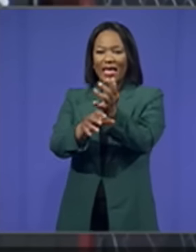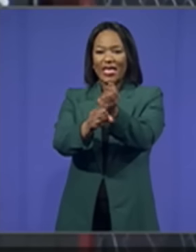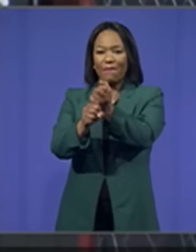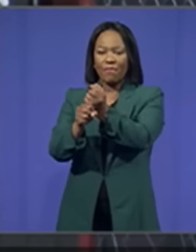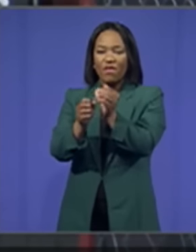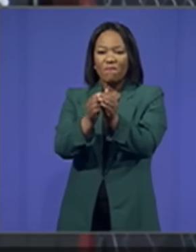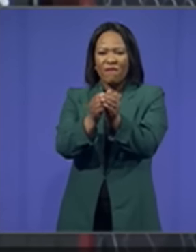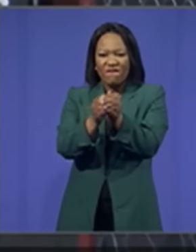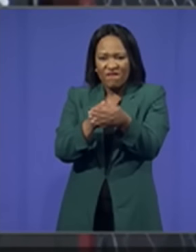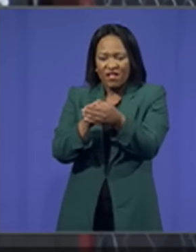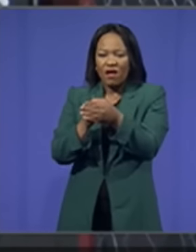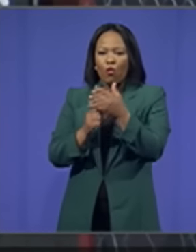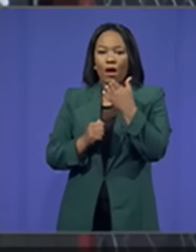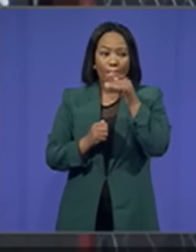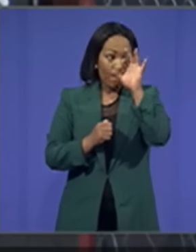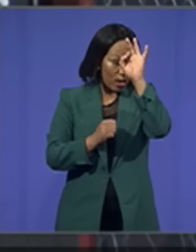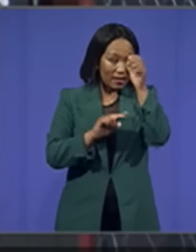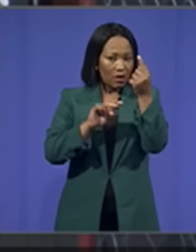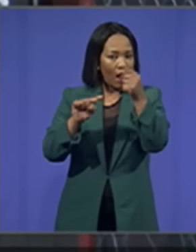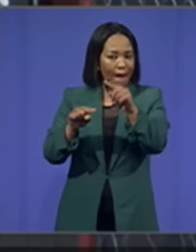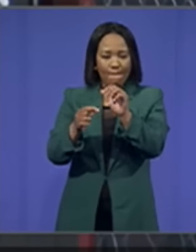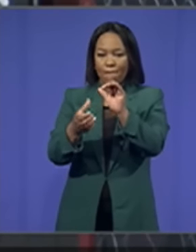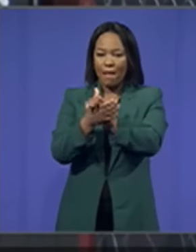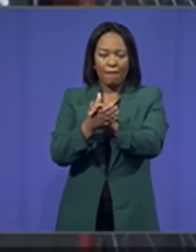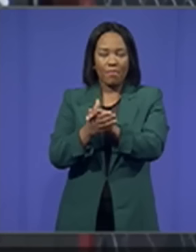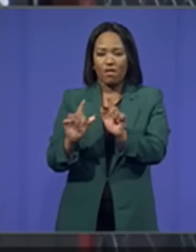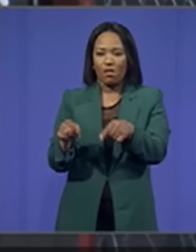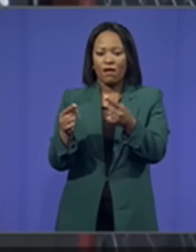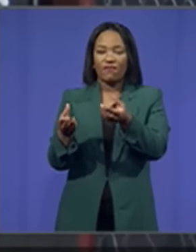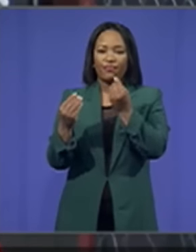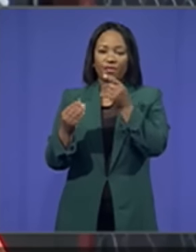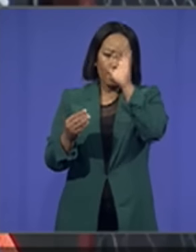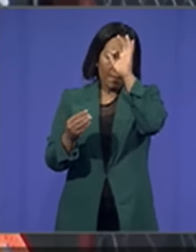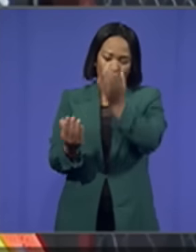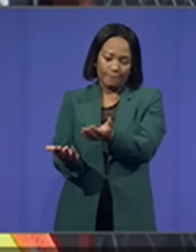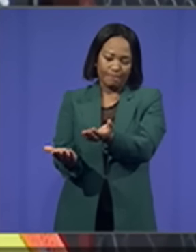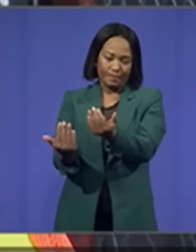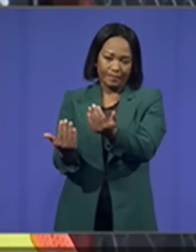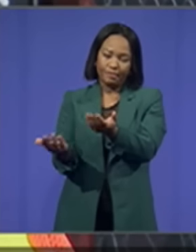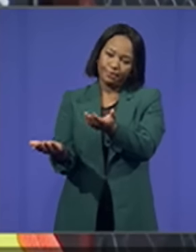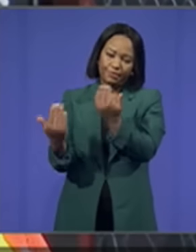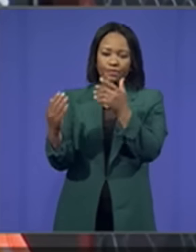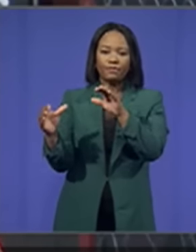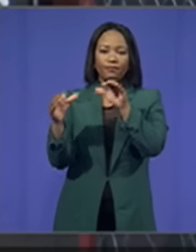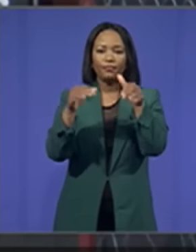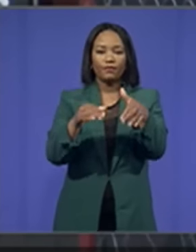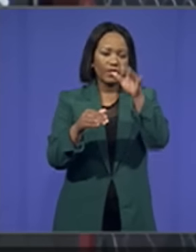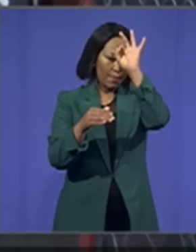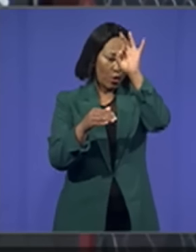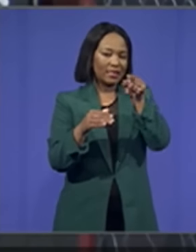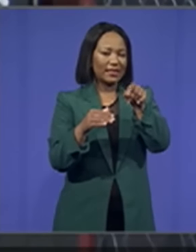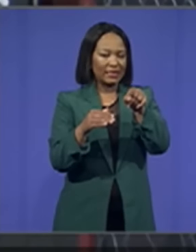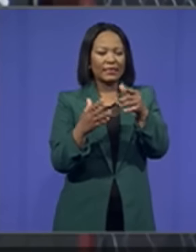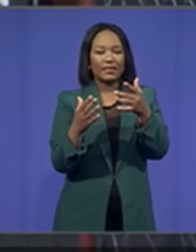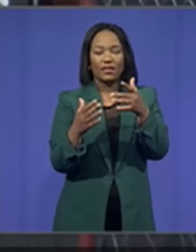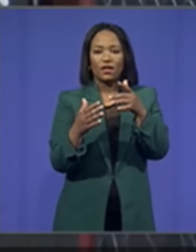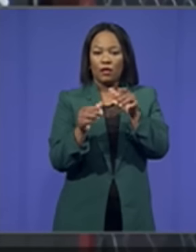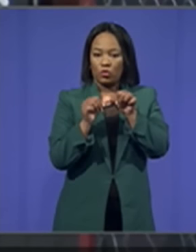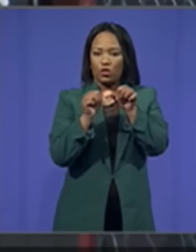ba patetswe maponesa, mme he maponesa a la banka le bona ba isiwa di-police station tse fapaneng hore ba tswele pele ba